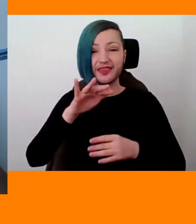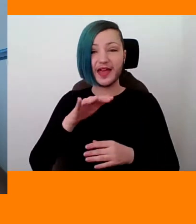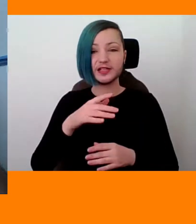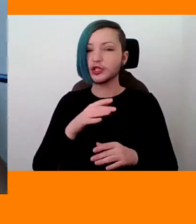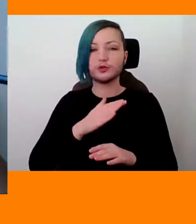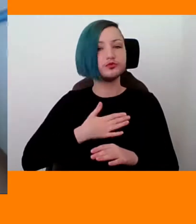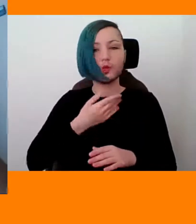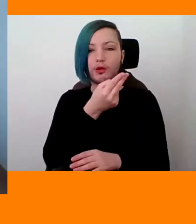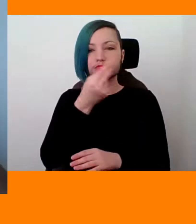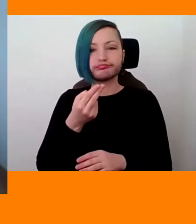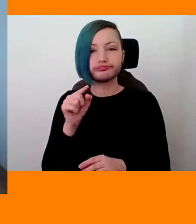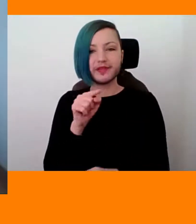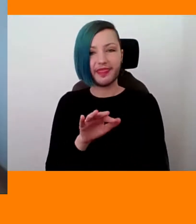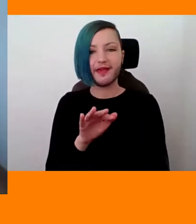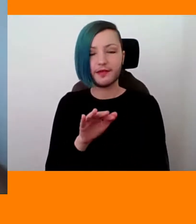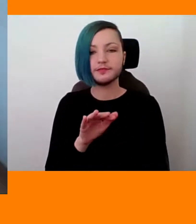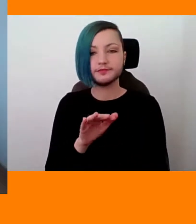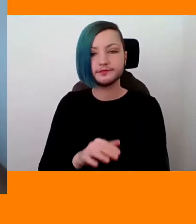those sections.